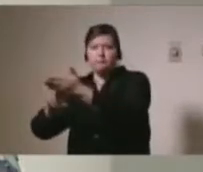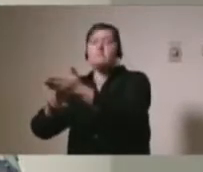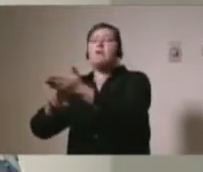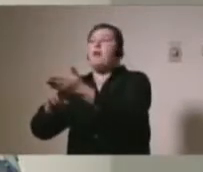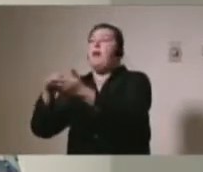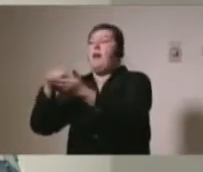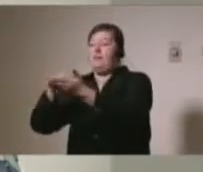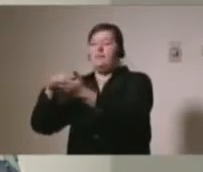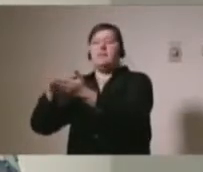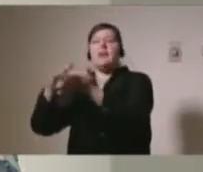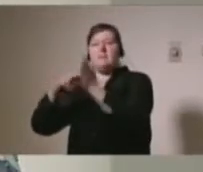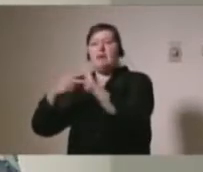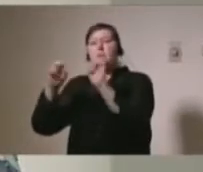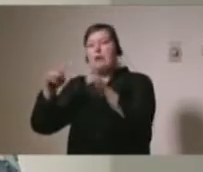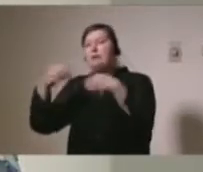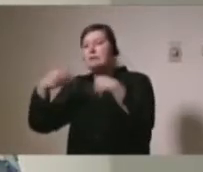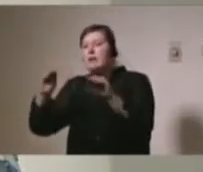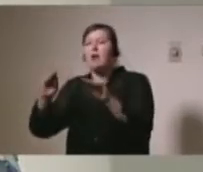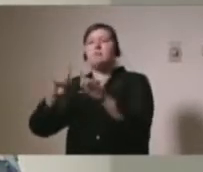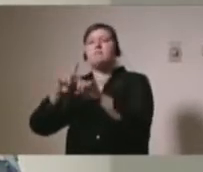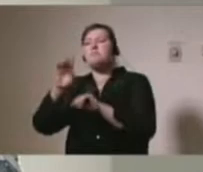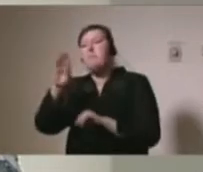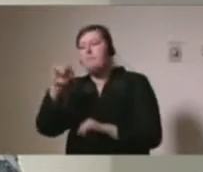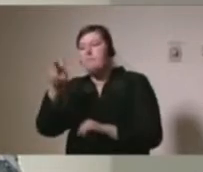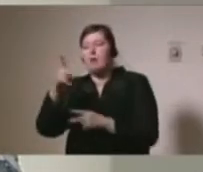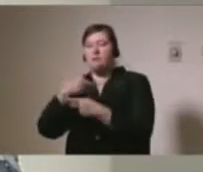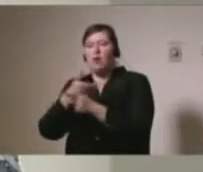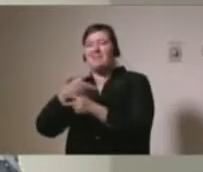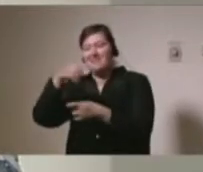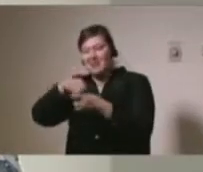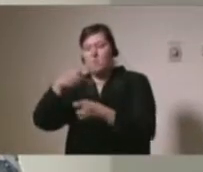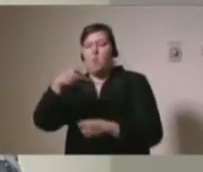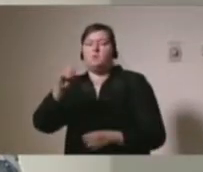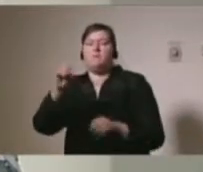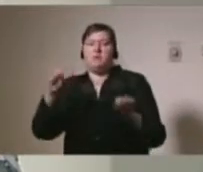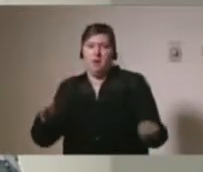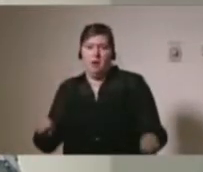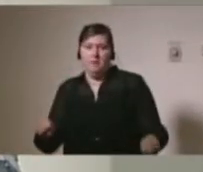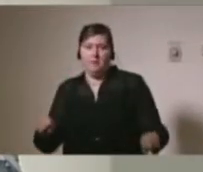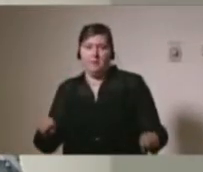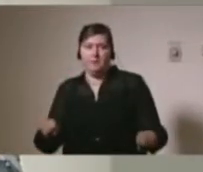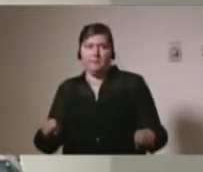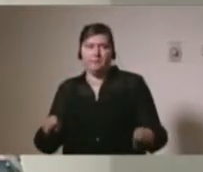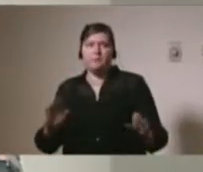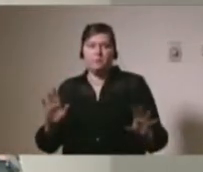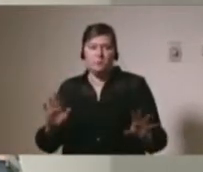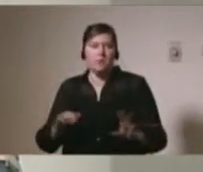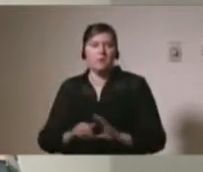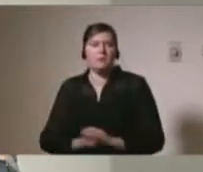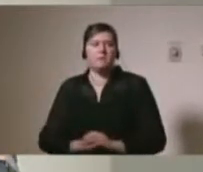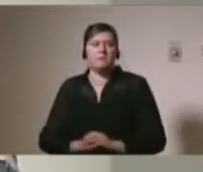or banking products through our post offices. So,